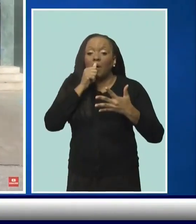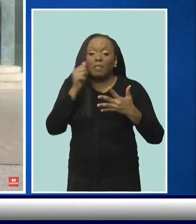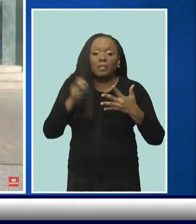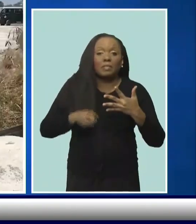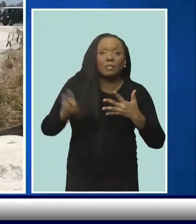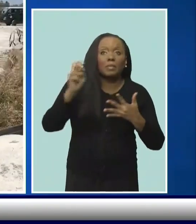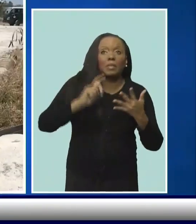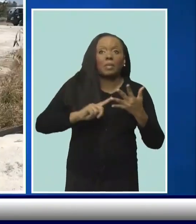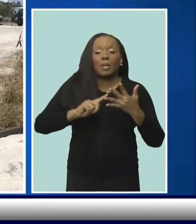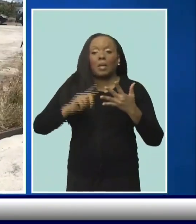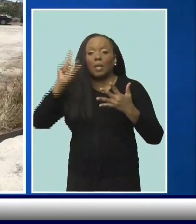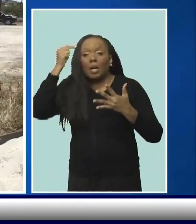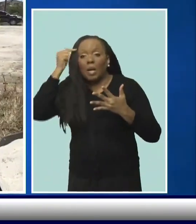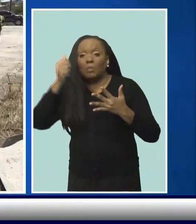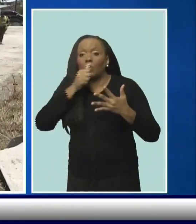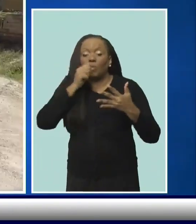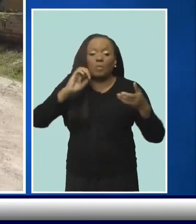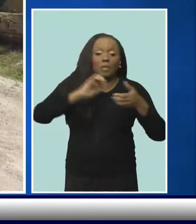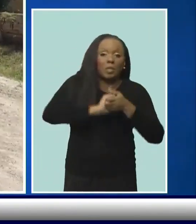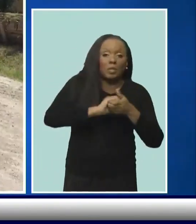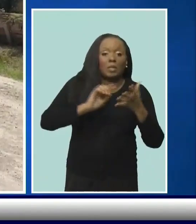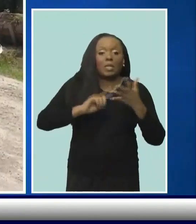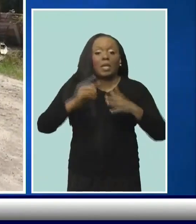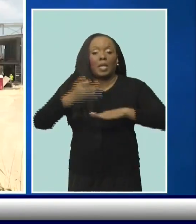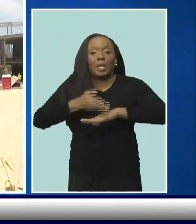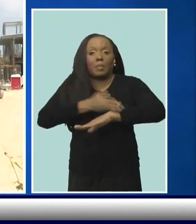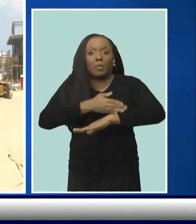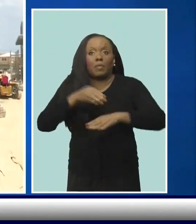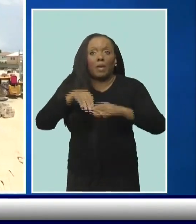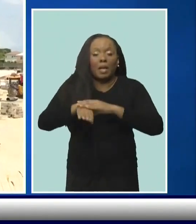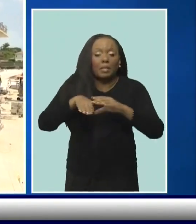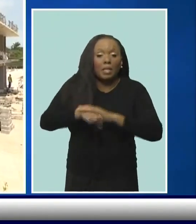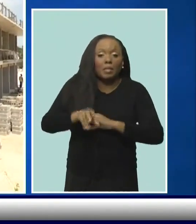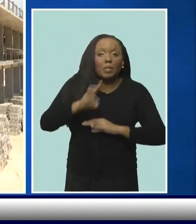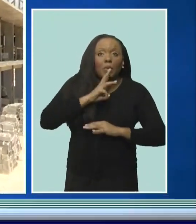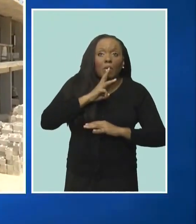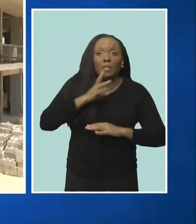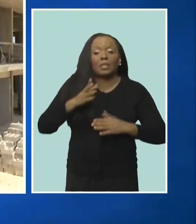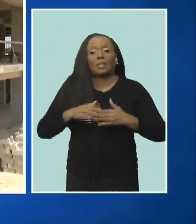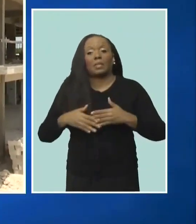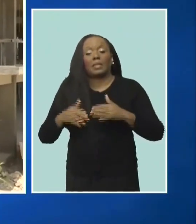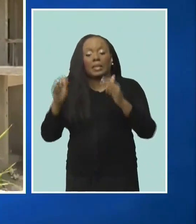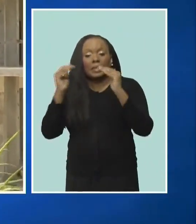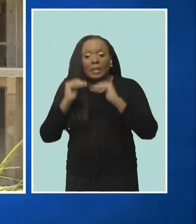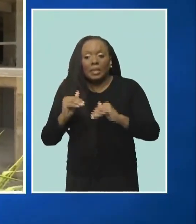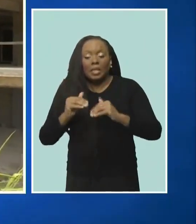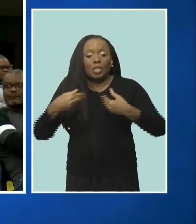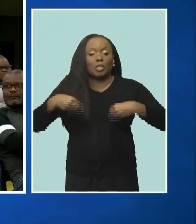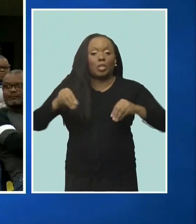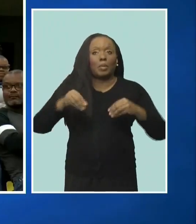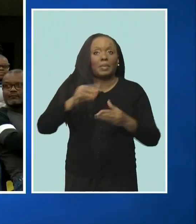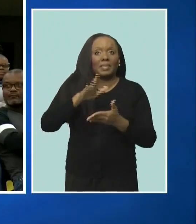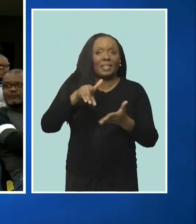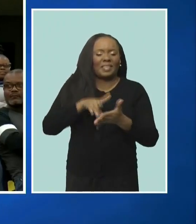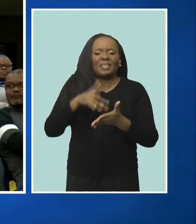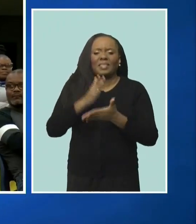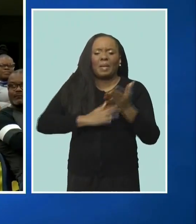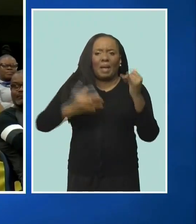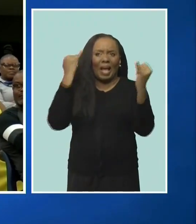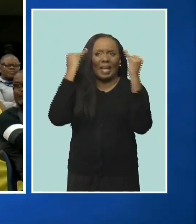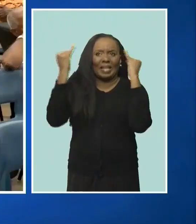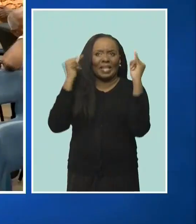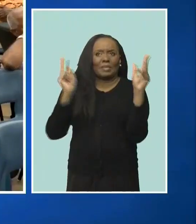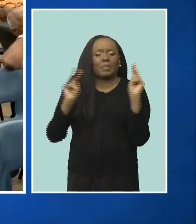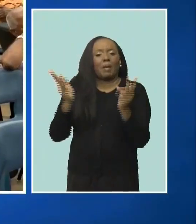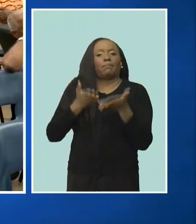partnership framework, improved access to water, and a shopping centre. These are some of the ideas put forward by residents